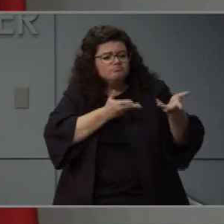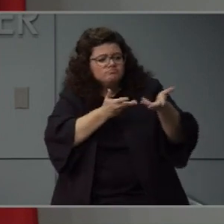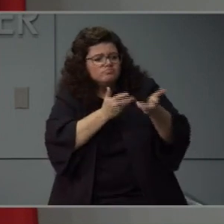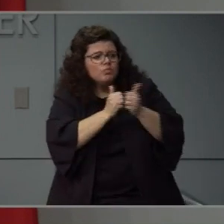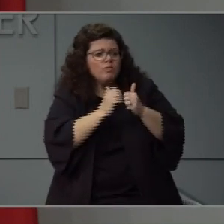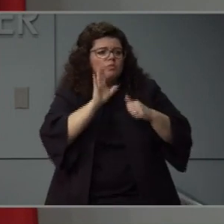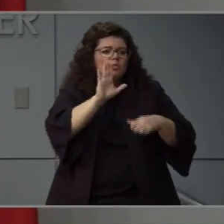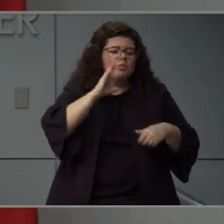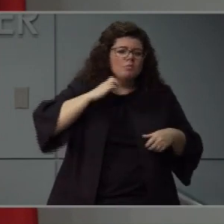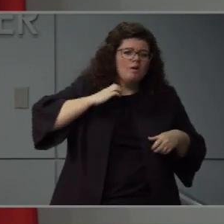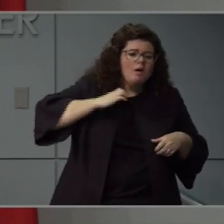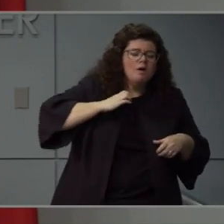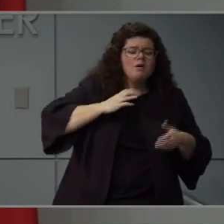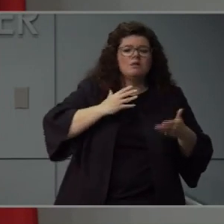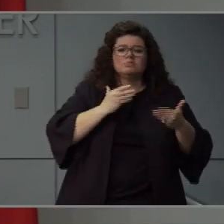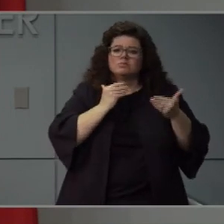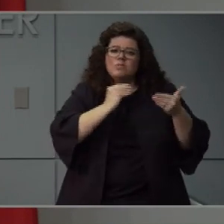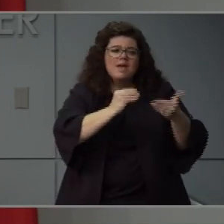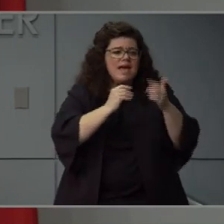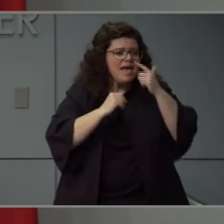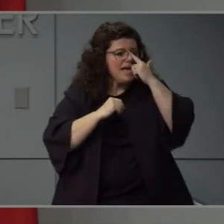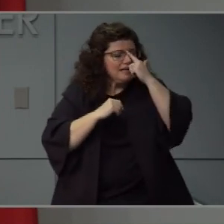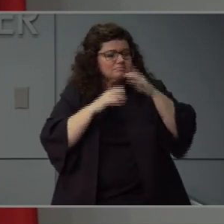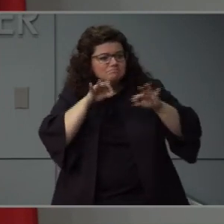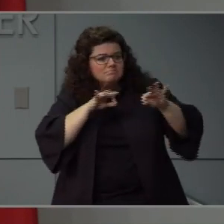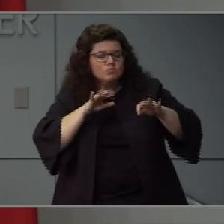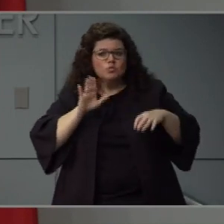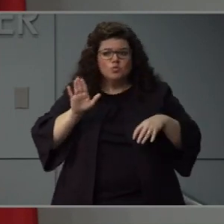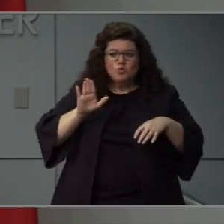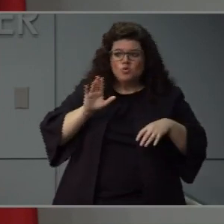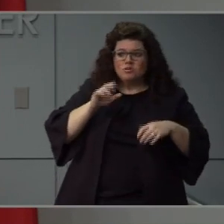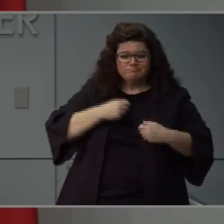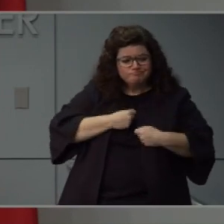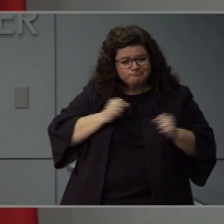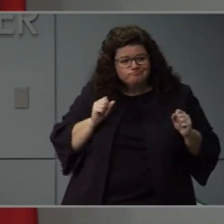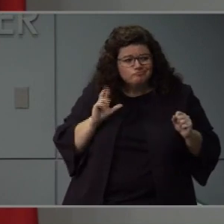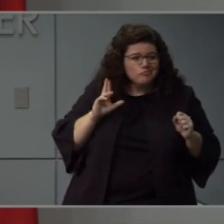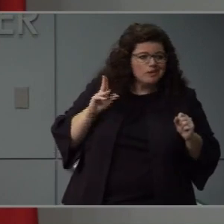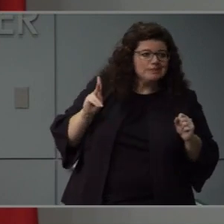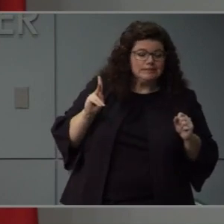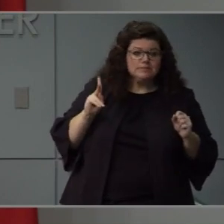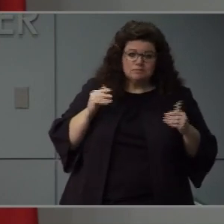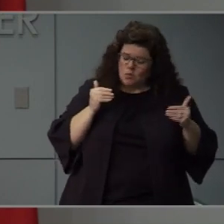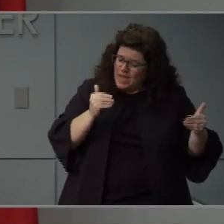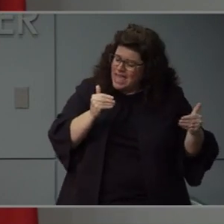your employer about your risk in these situations. And I'd